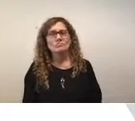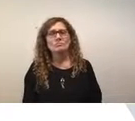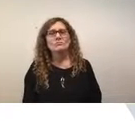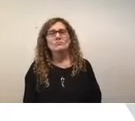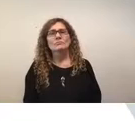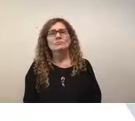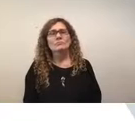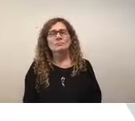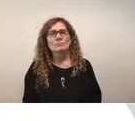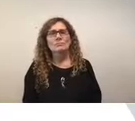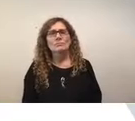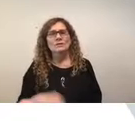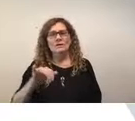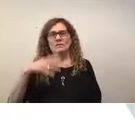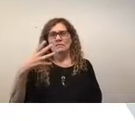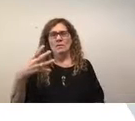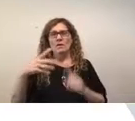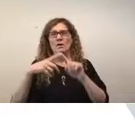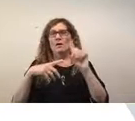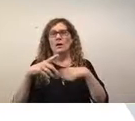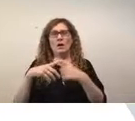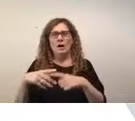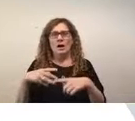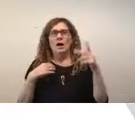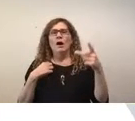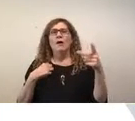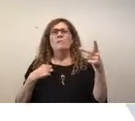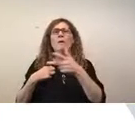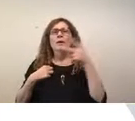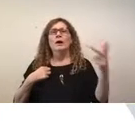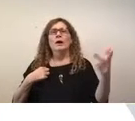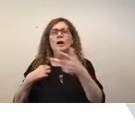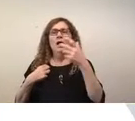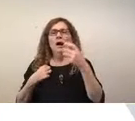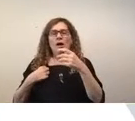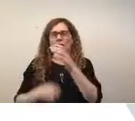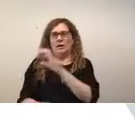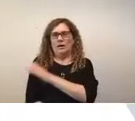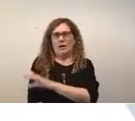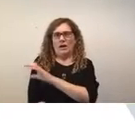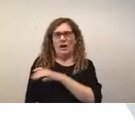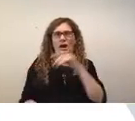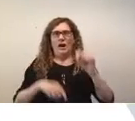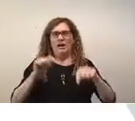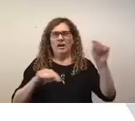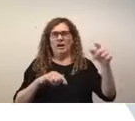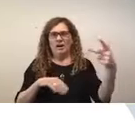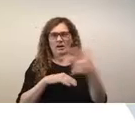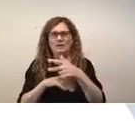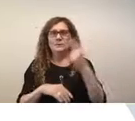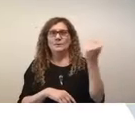week. So today, January 25th, from 2 to 5, there'll be a vaccination clinic at Hayes Bilingual